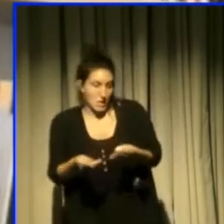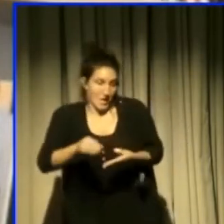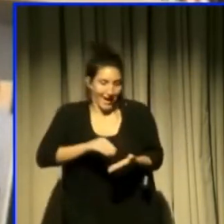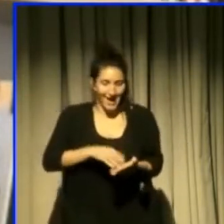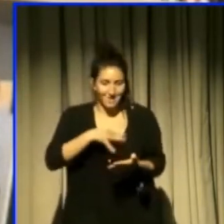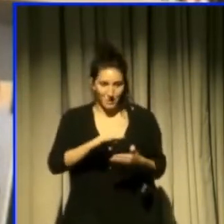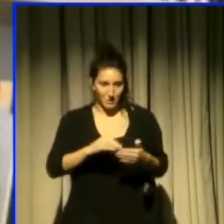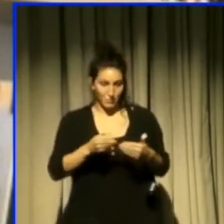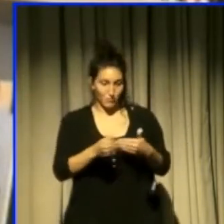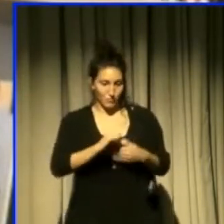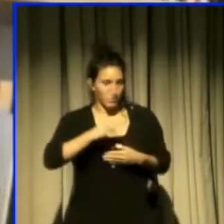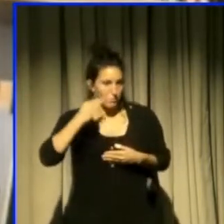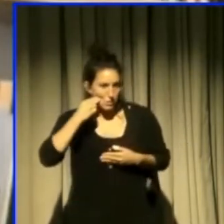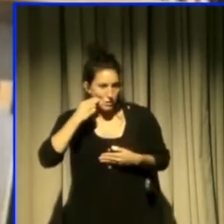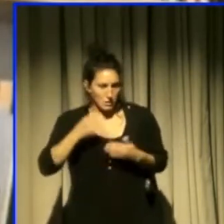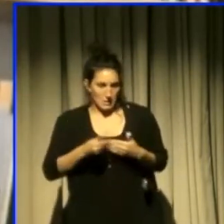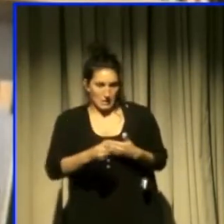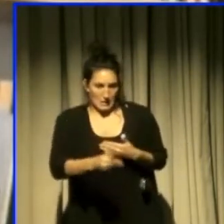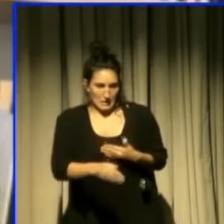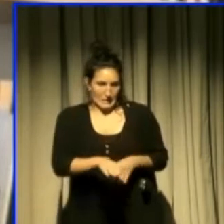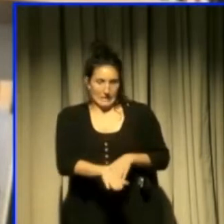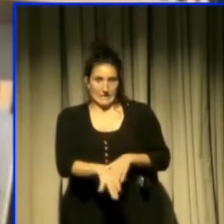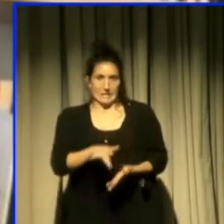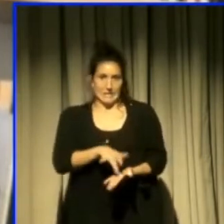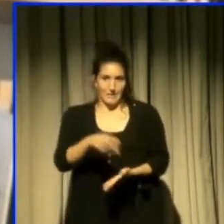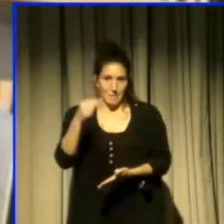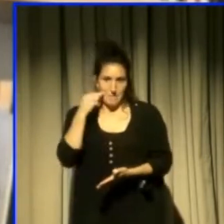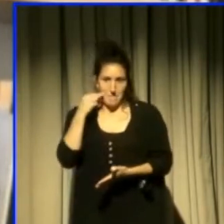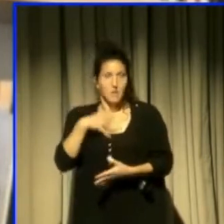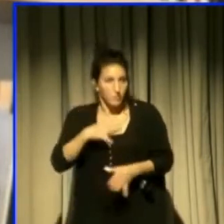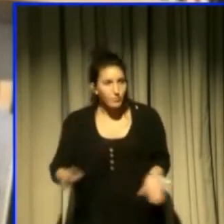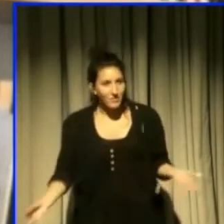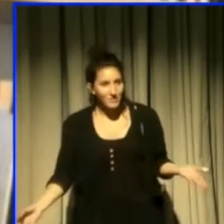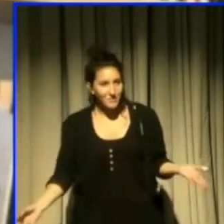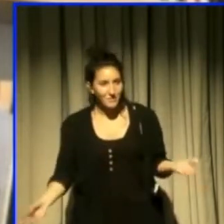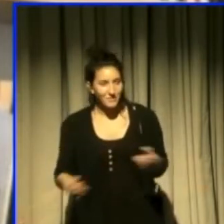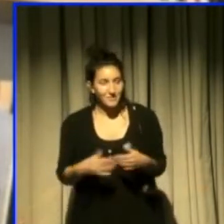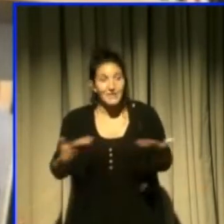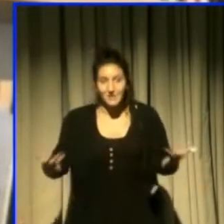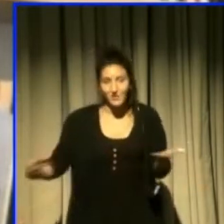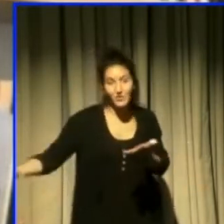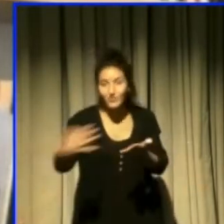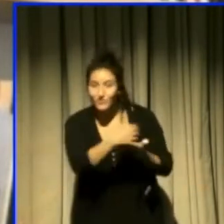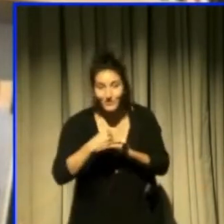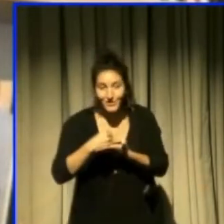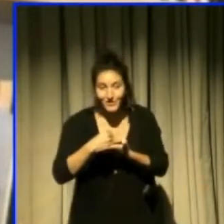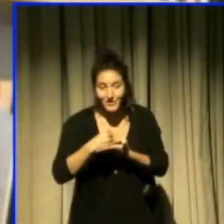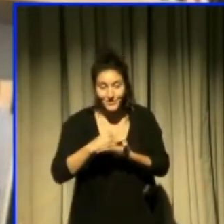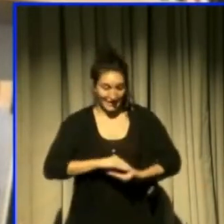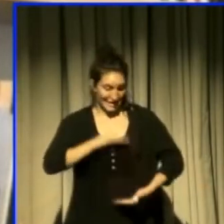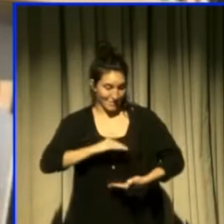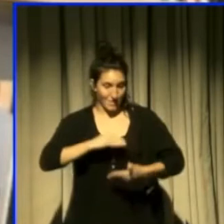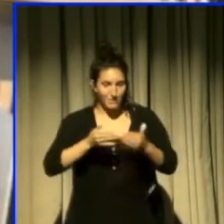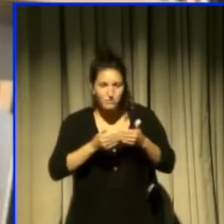future. So in that sense, we all already have this innate, inborn ability to think